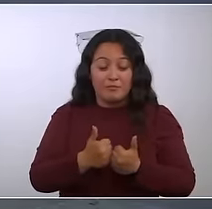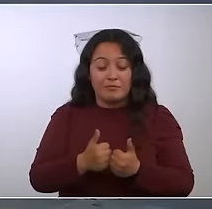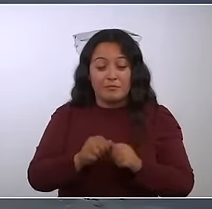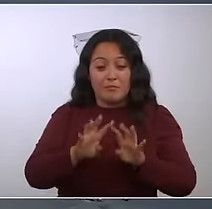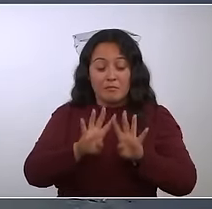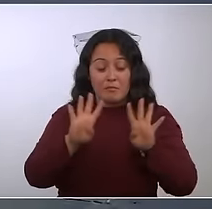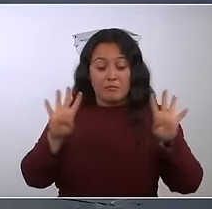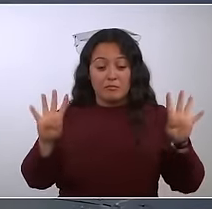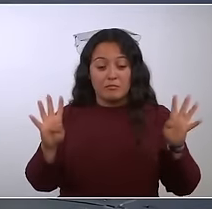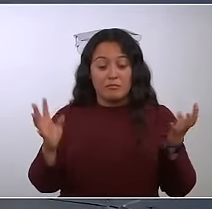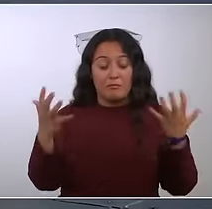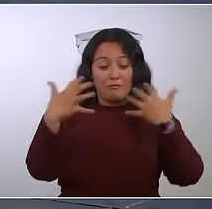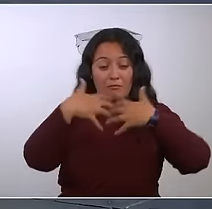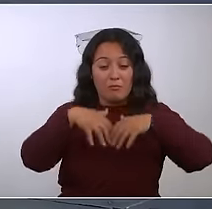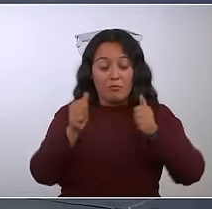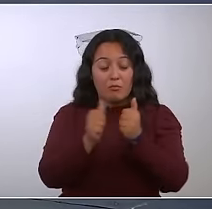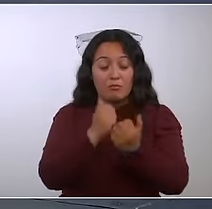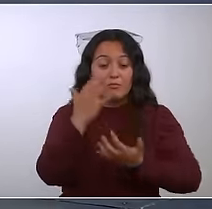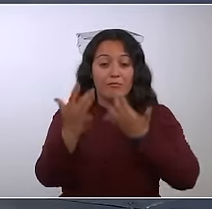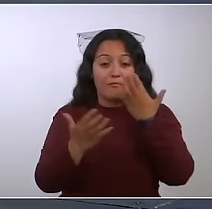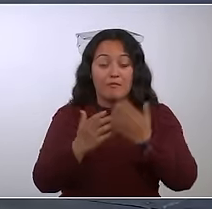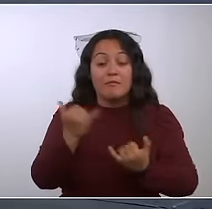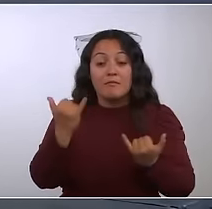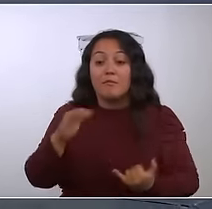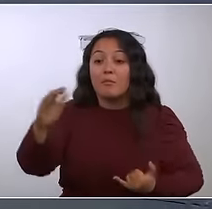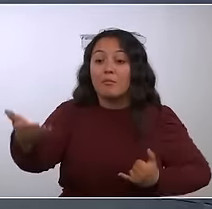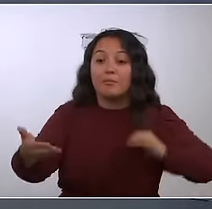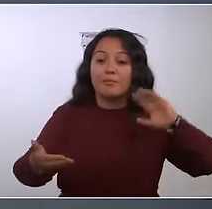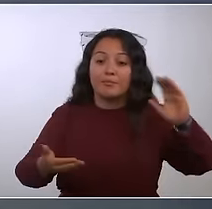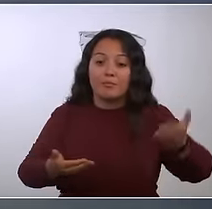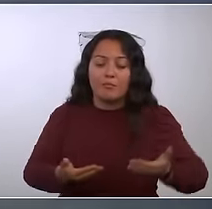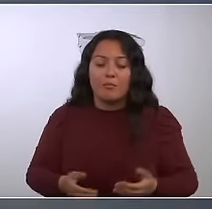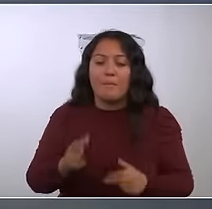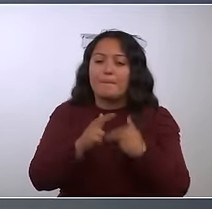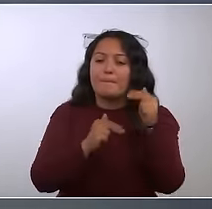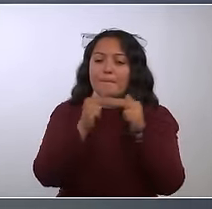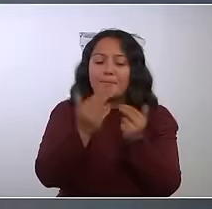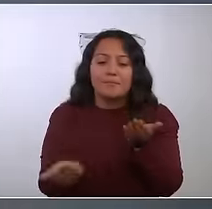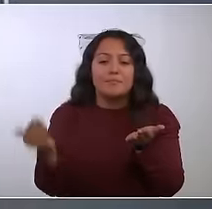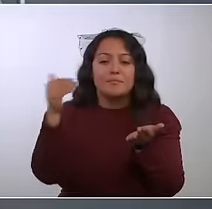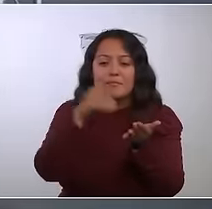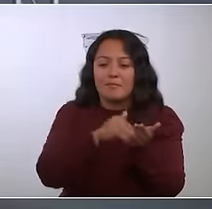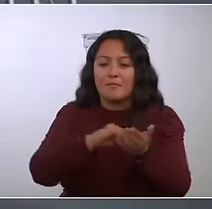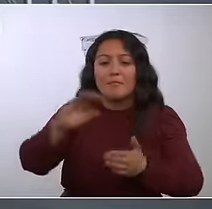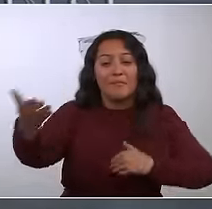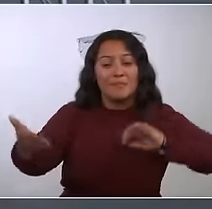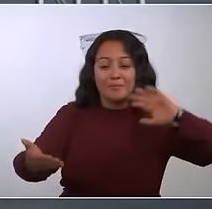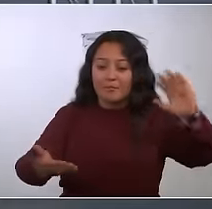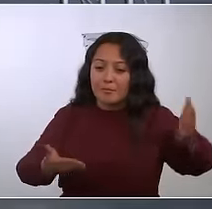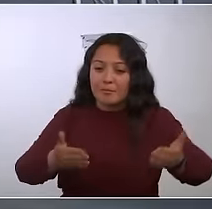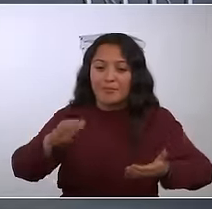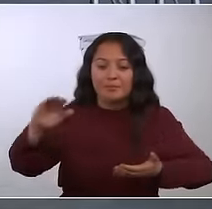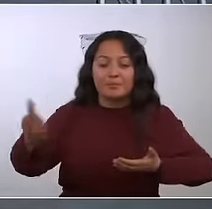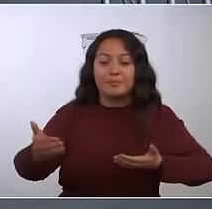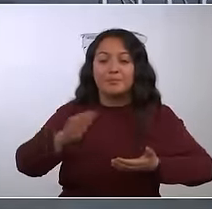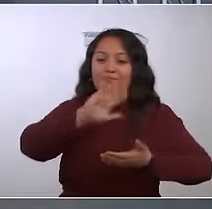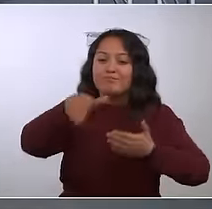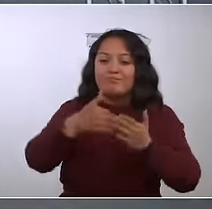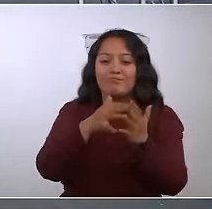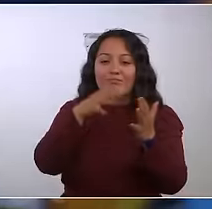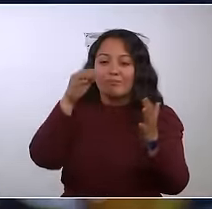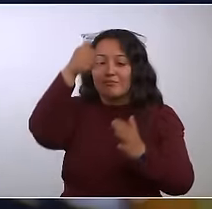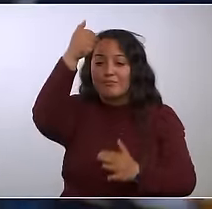fire, y sus puertas consumidas por el fuego. Venid. Come, let us rebuild one more time. Come, let's give them glory one